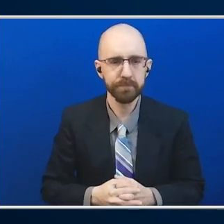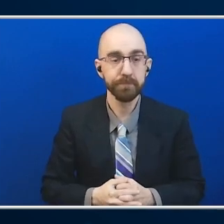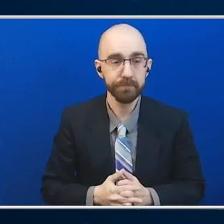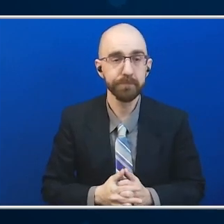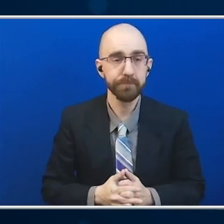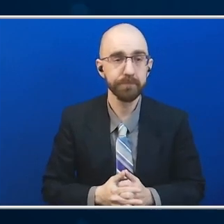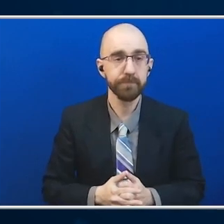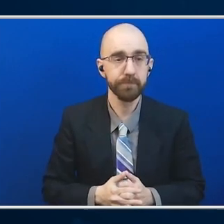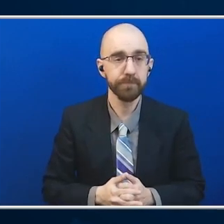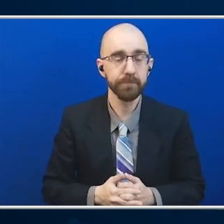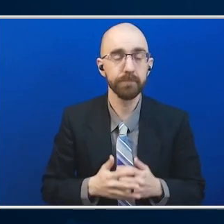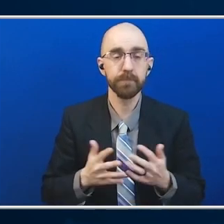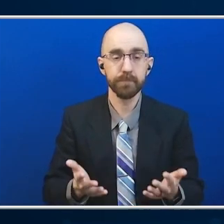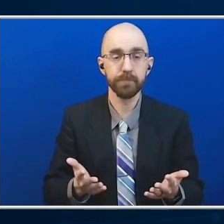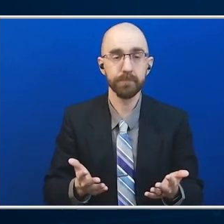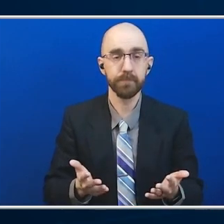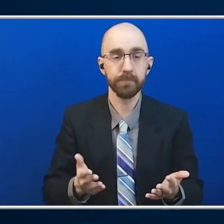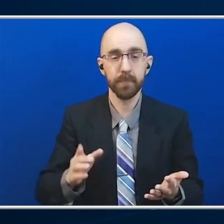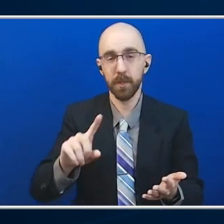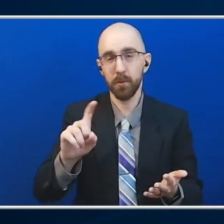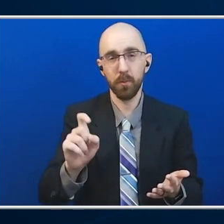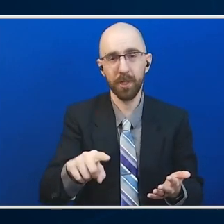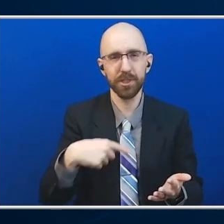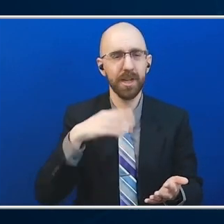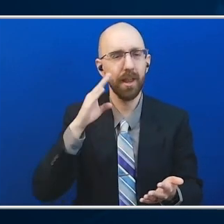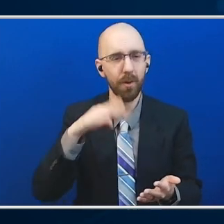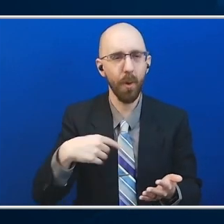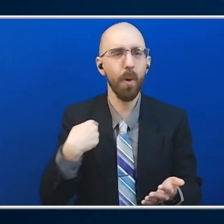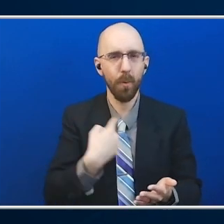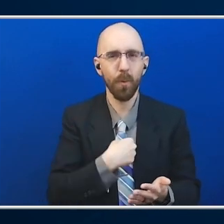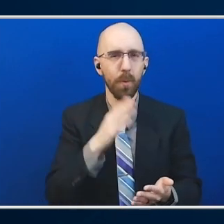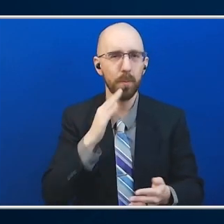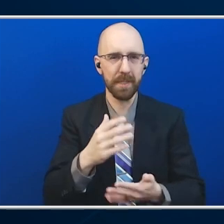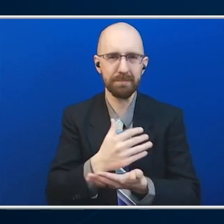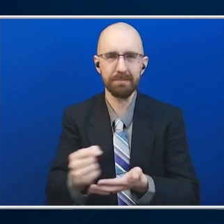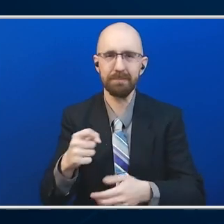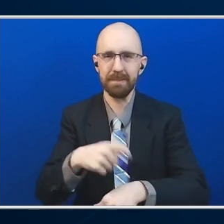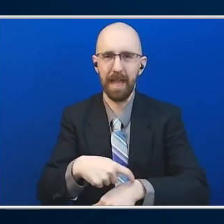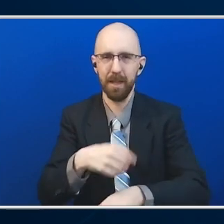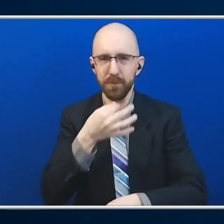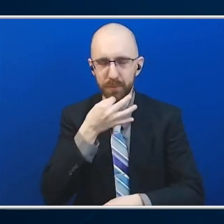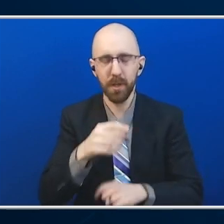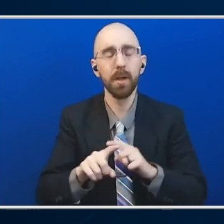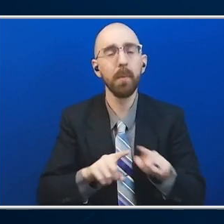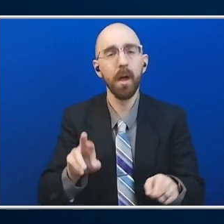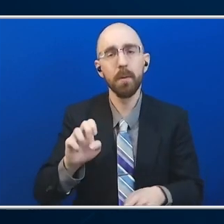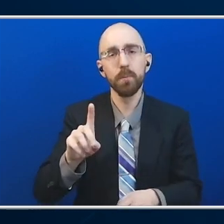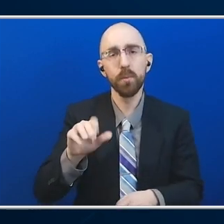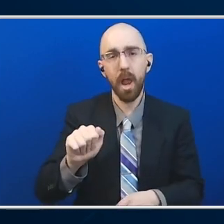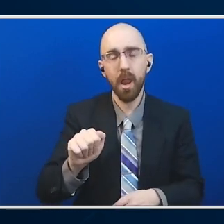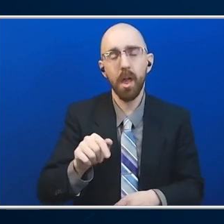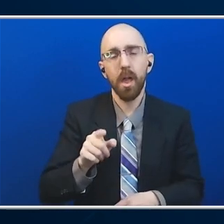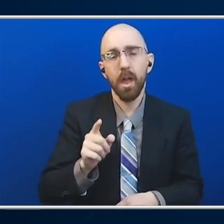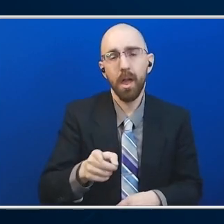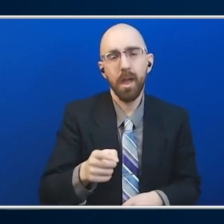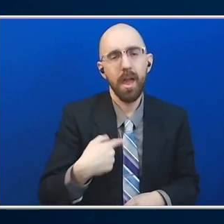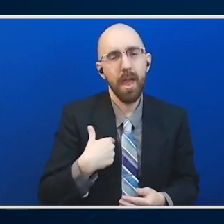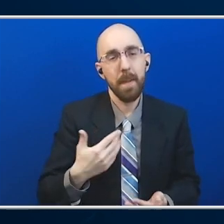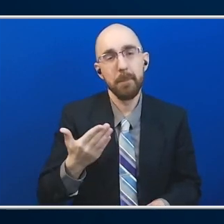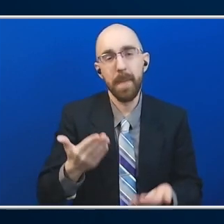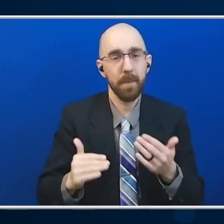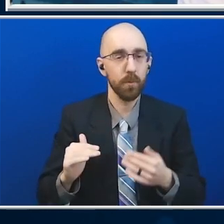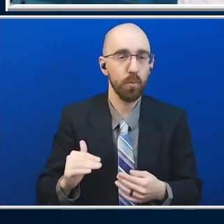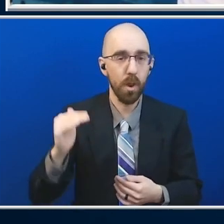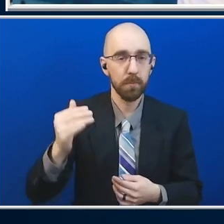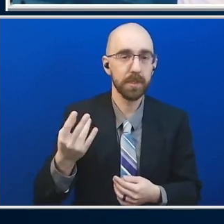So here's a question, and I know we're going to be out of time in just a moment, but Brenda, I may have grown up at 1701 South